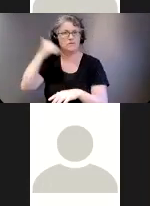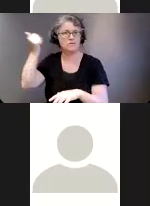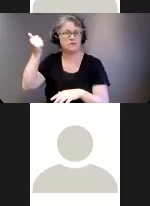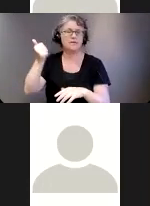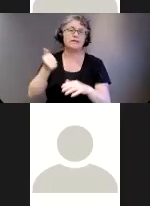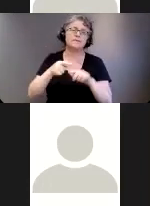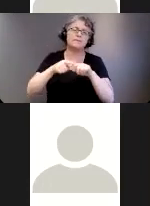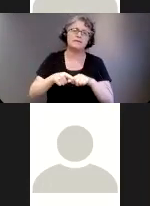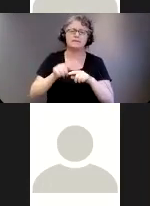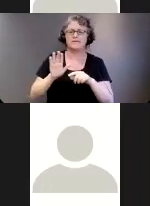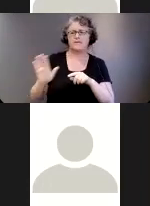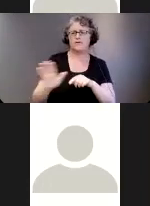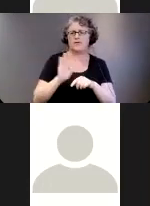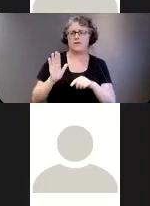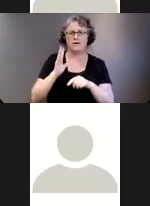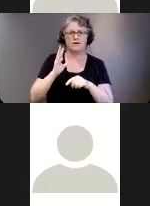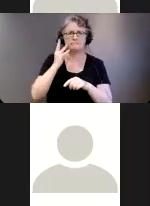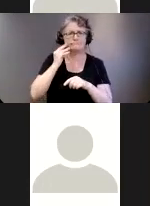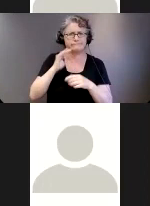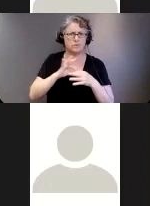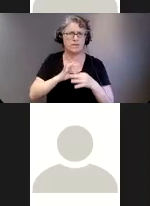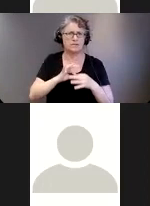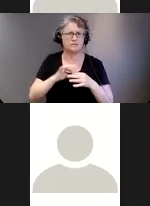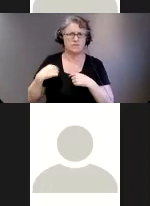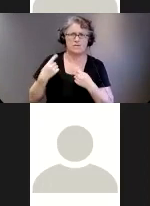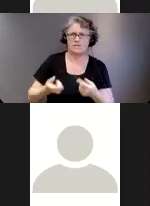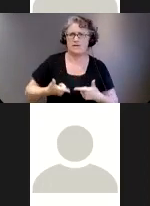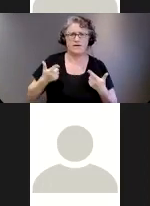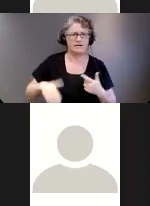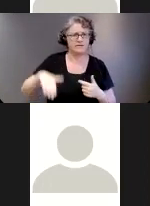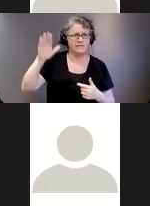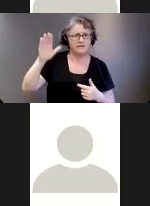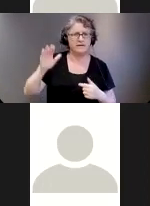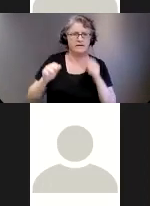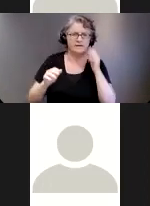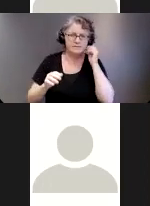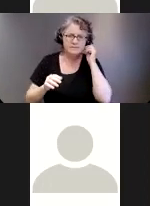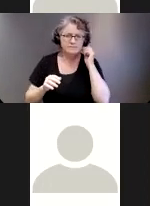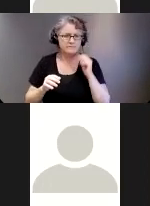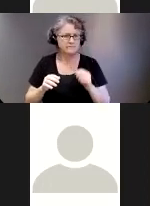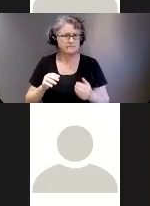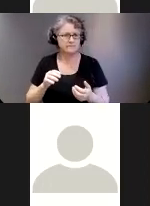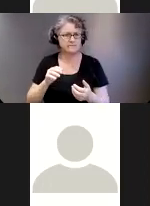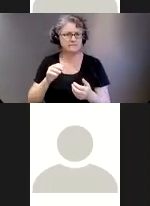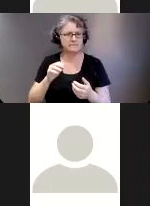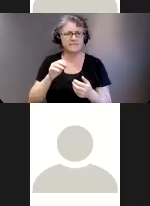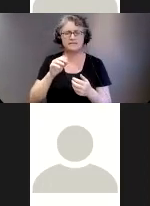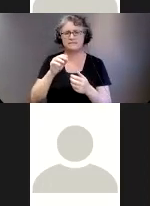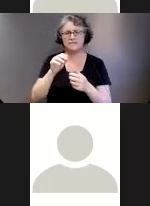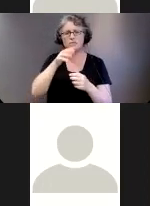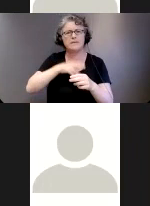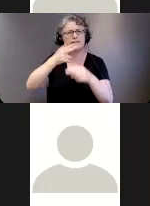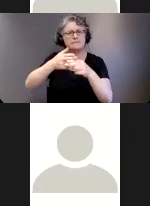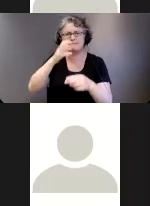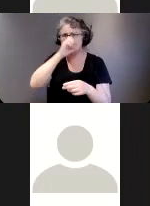different relationships over the lifespan. Eve Valdera has done some wonderful work on, brain